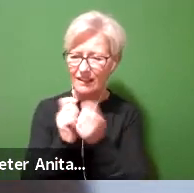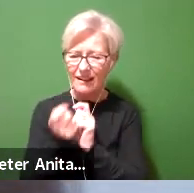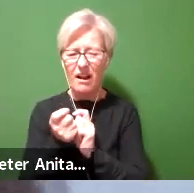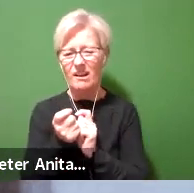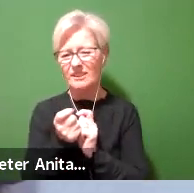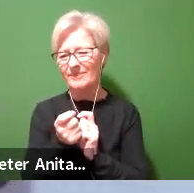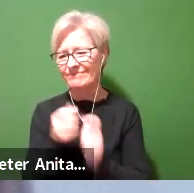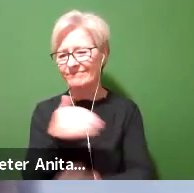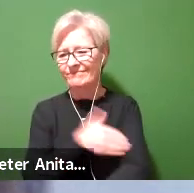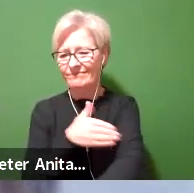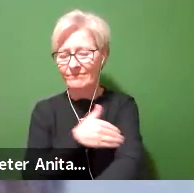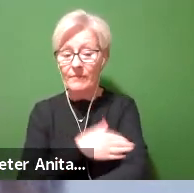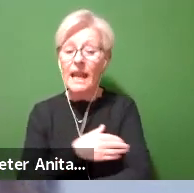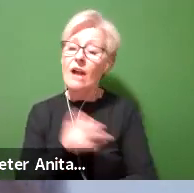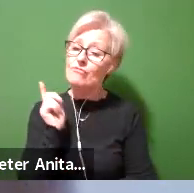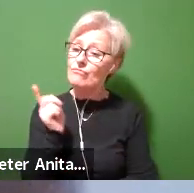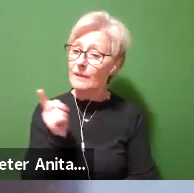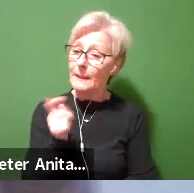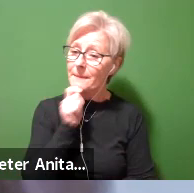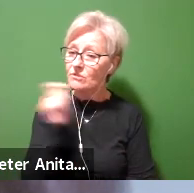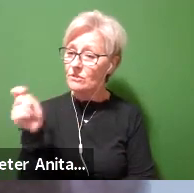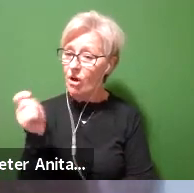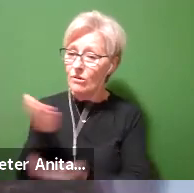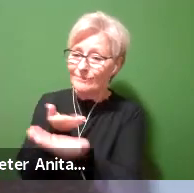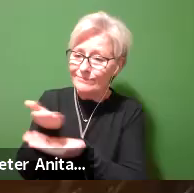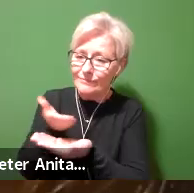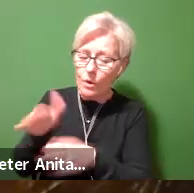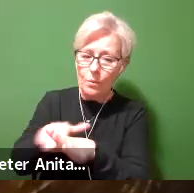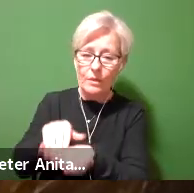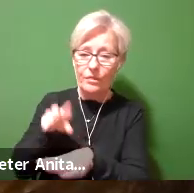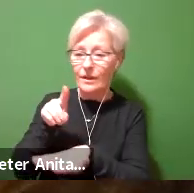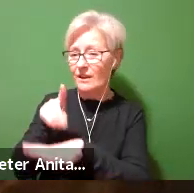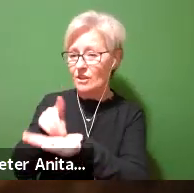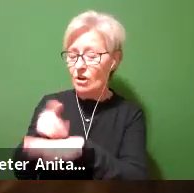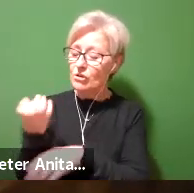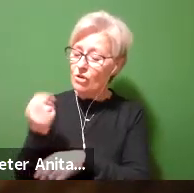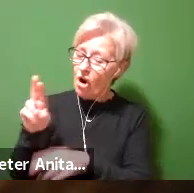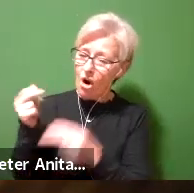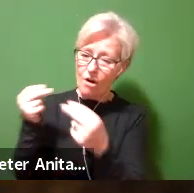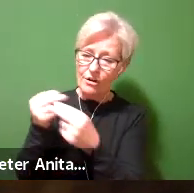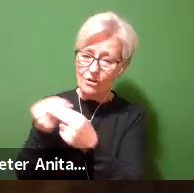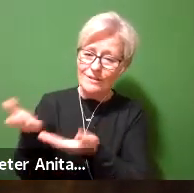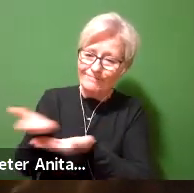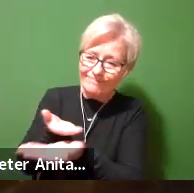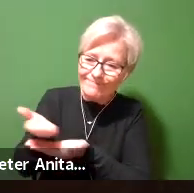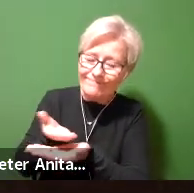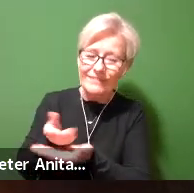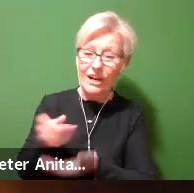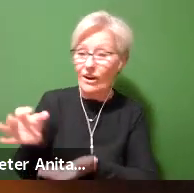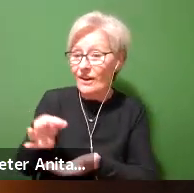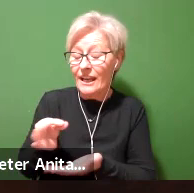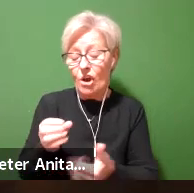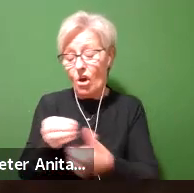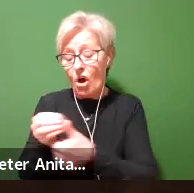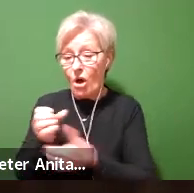I recommend that you talk to your GP or practice nurse or other supports that may be available in your area about possible ways to